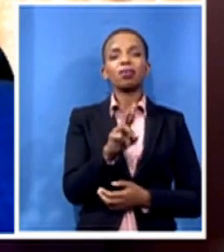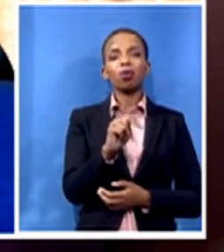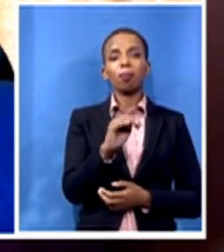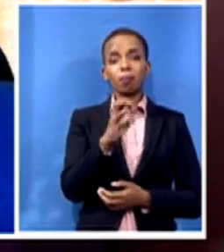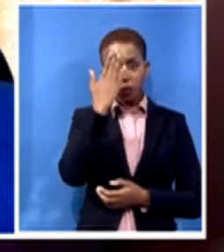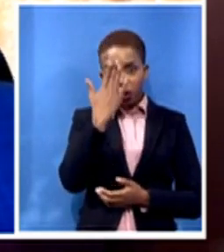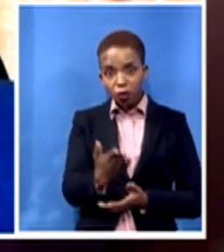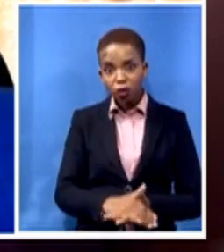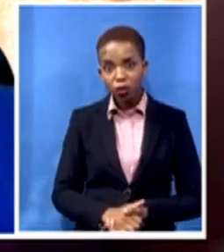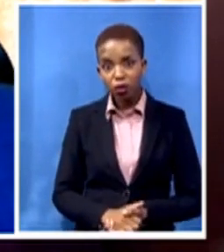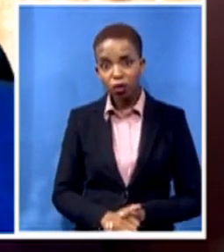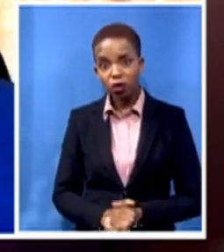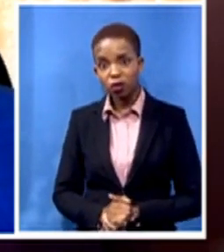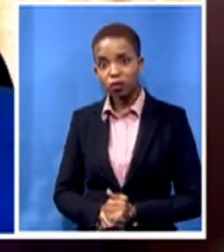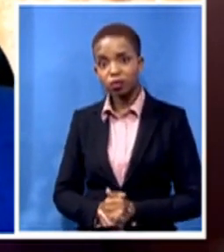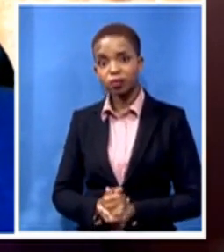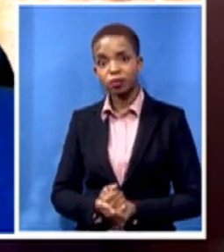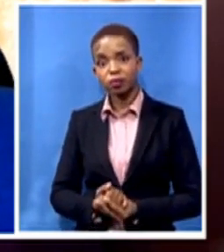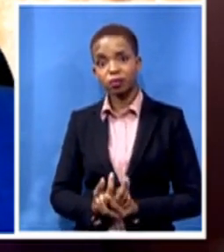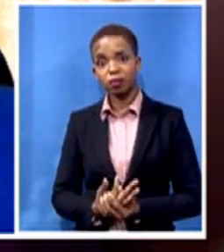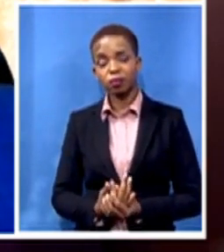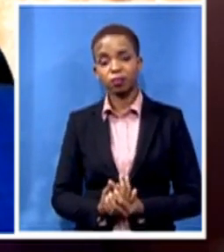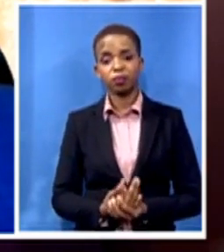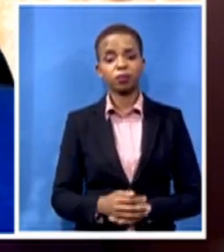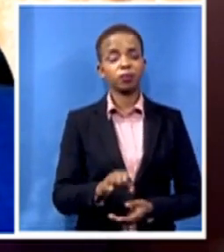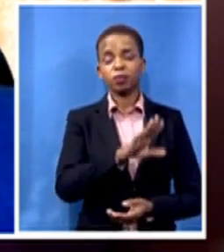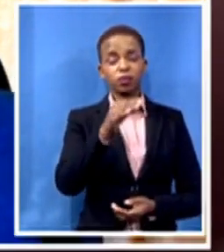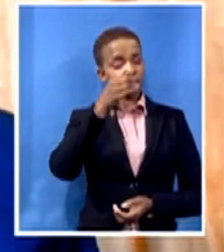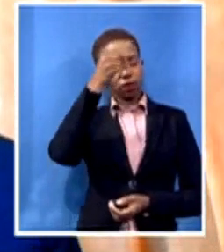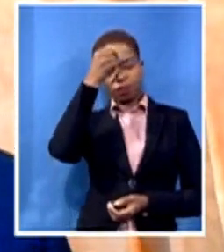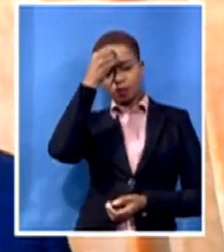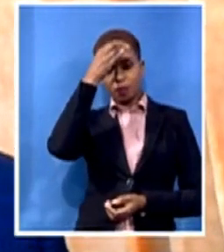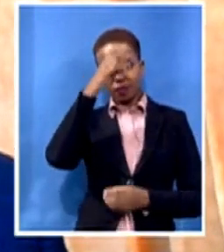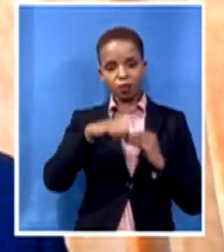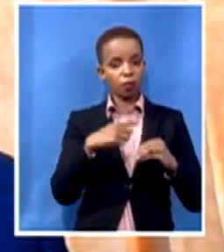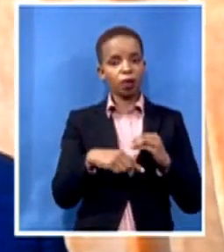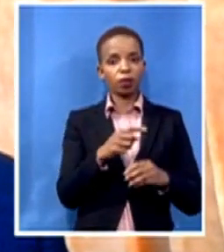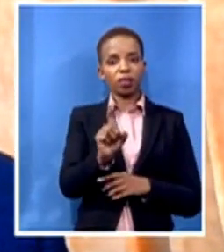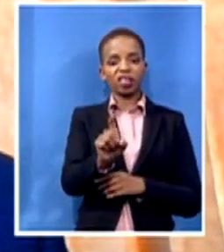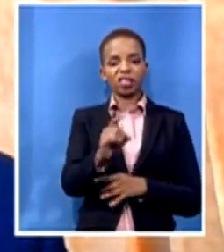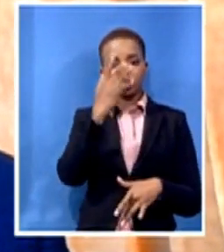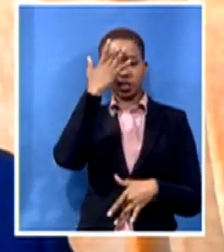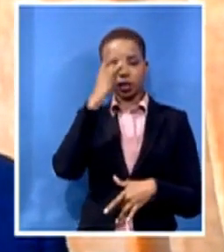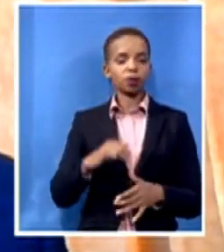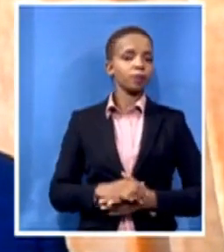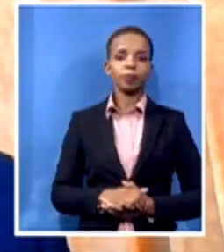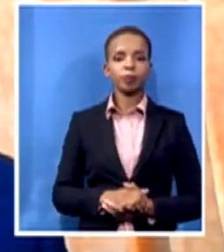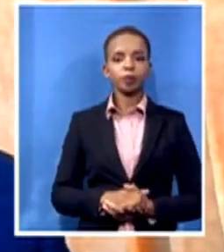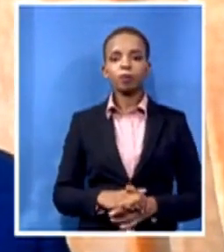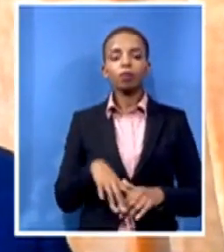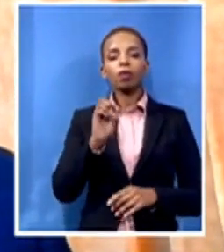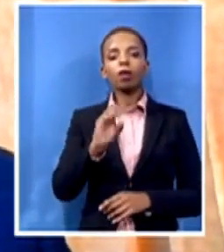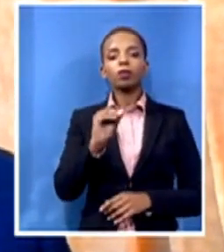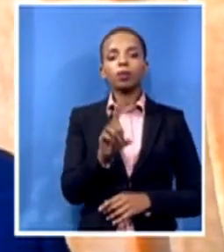We don't know much about this inflammatory syndrome, so it's early days to make any